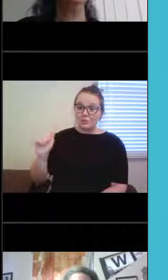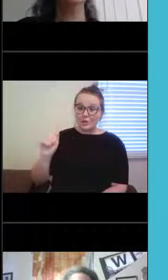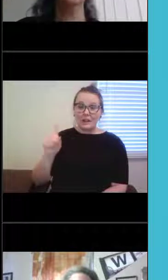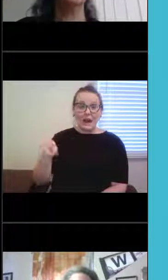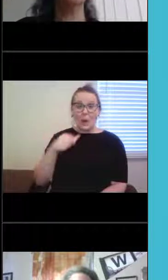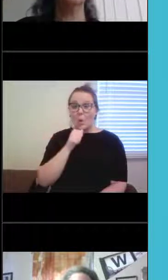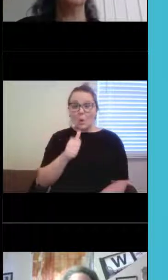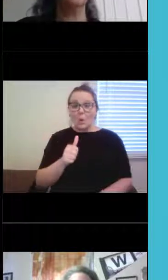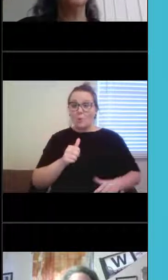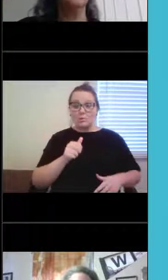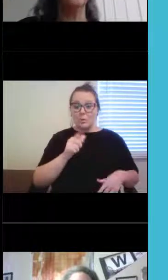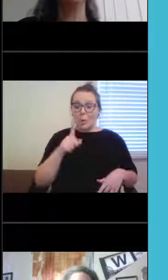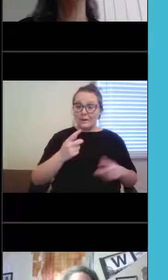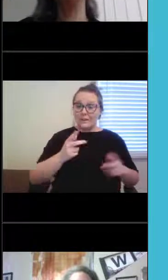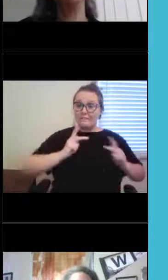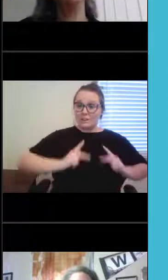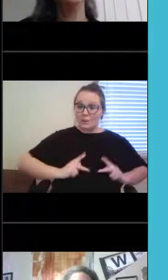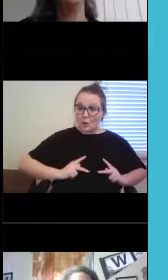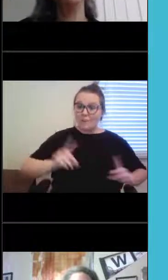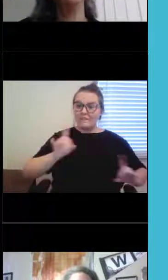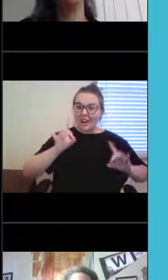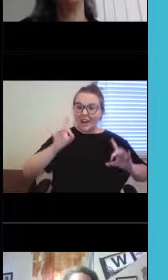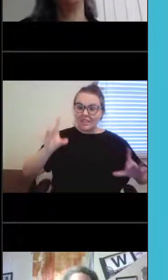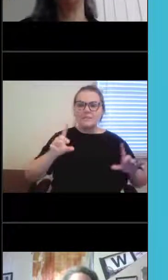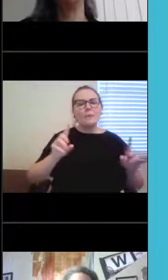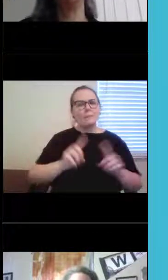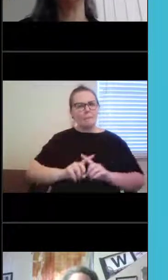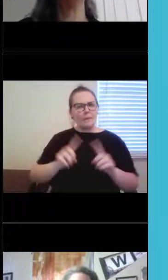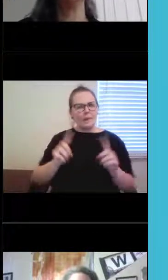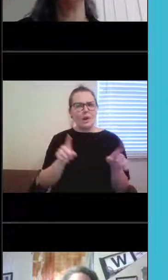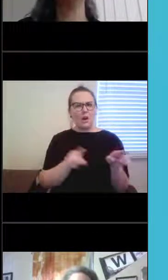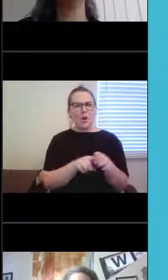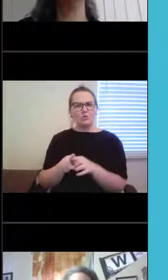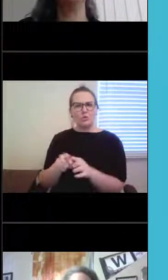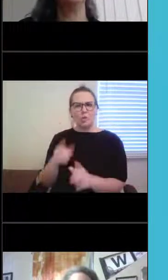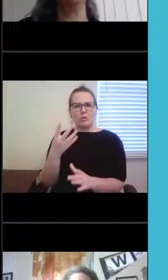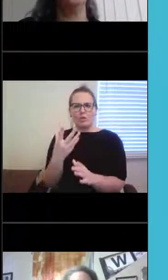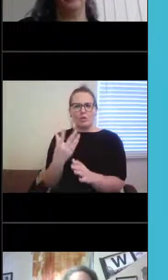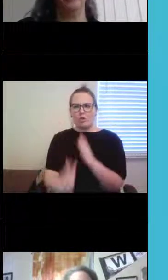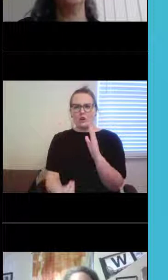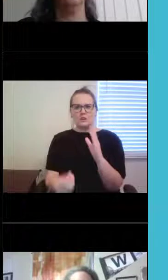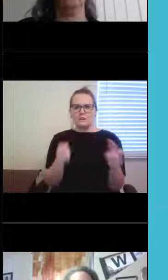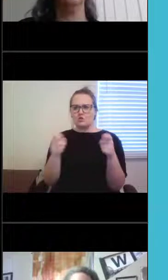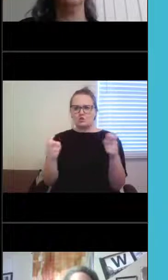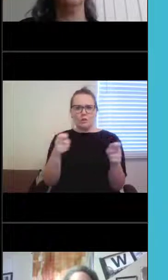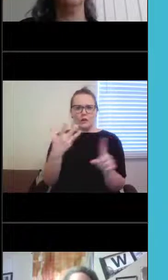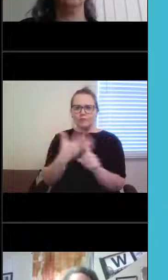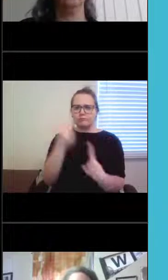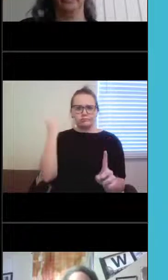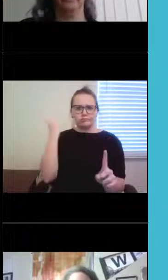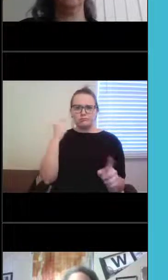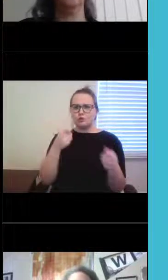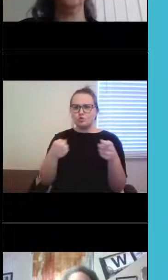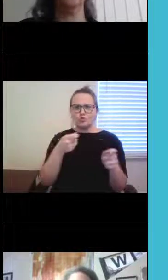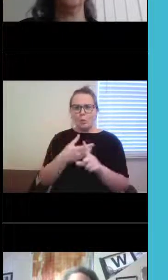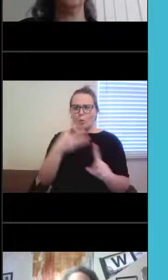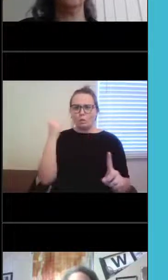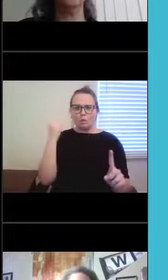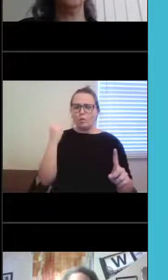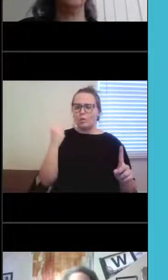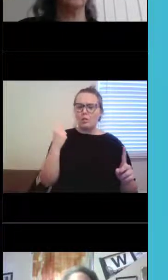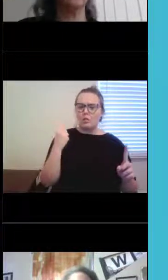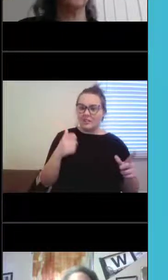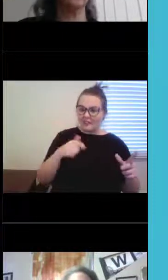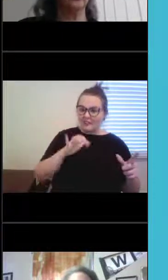aspect of, the violence, but it's also the loss of control and the taking away of control of the survivors, really a